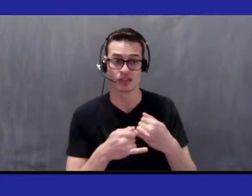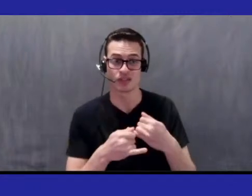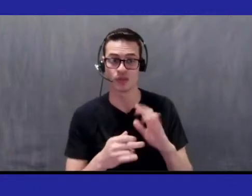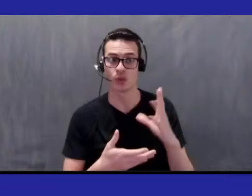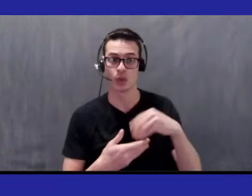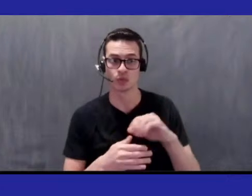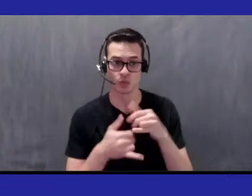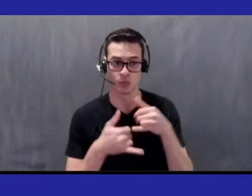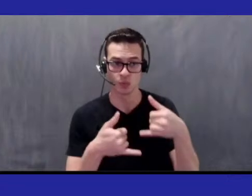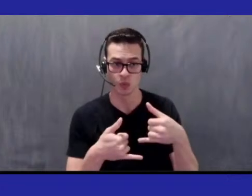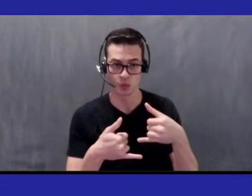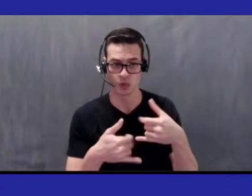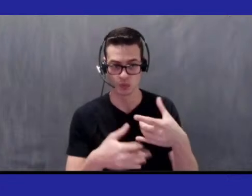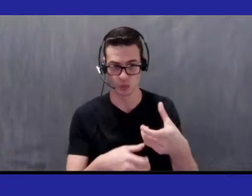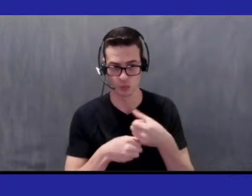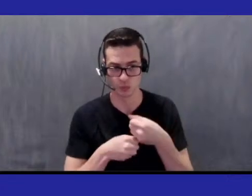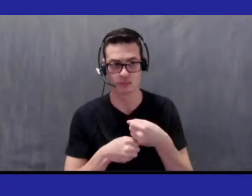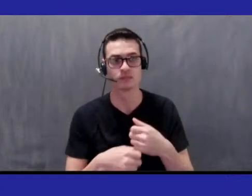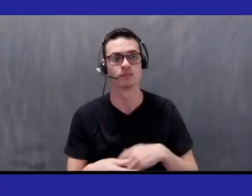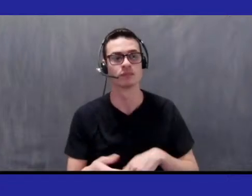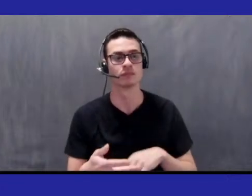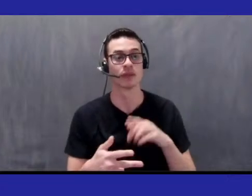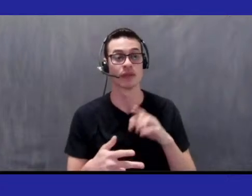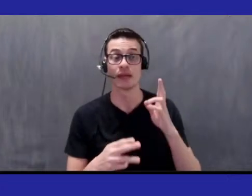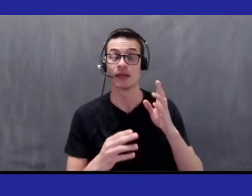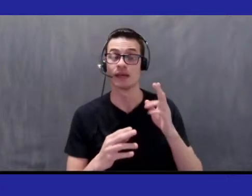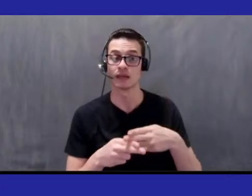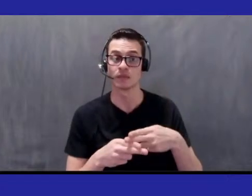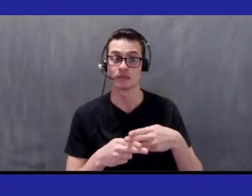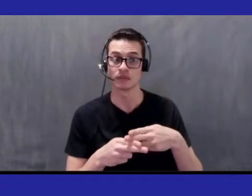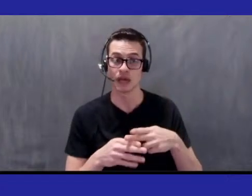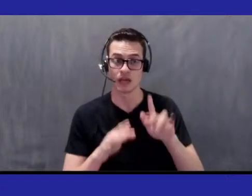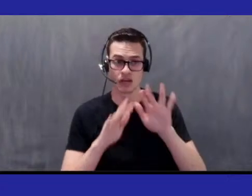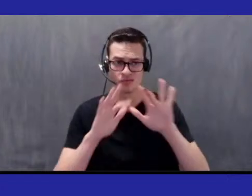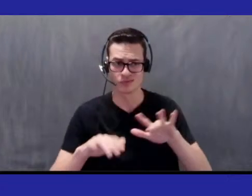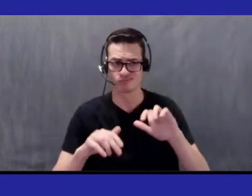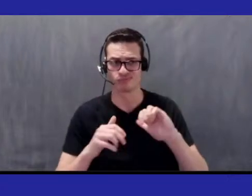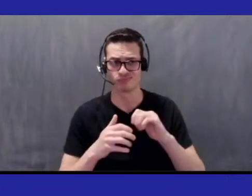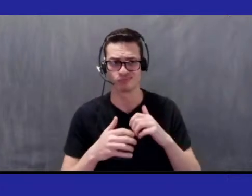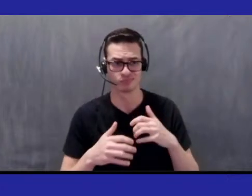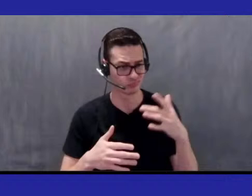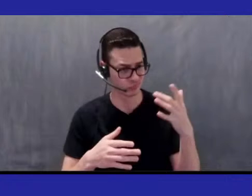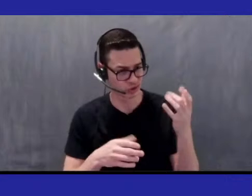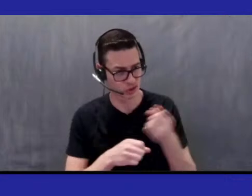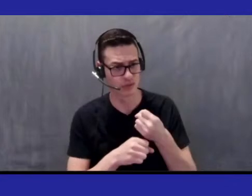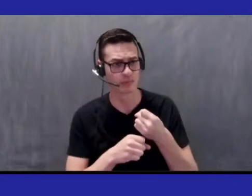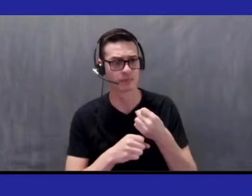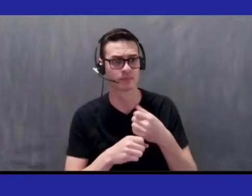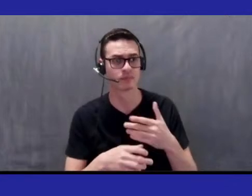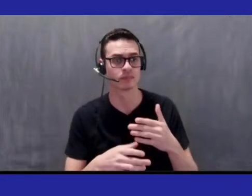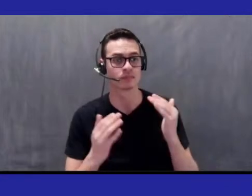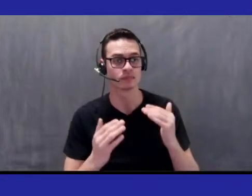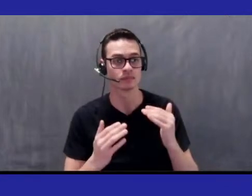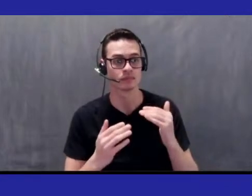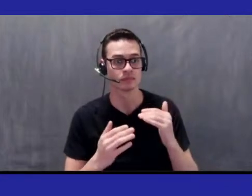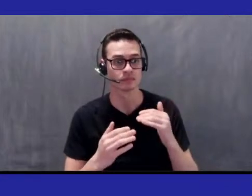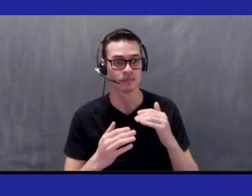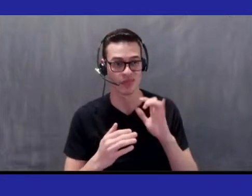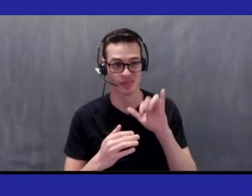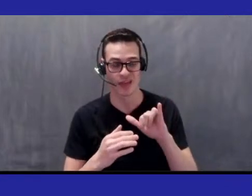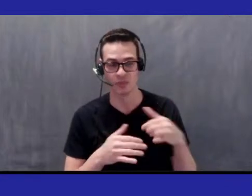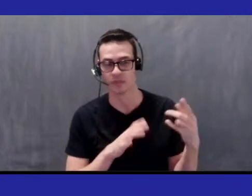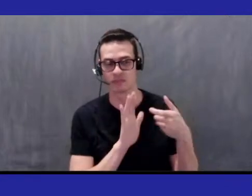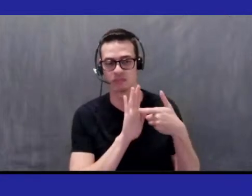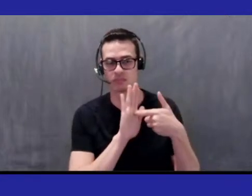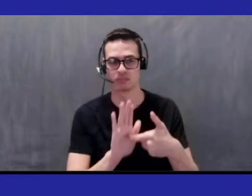We were named a Diversity Champion for Non-for-Profit Award, and this was by the International Diversity Mark. In